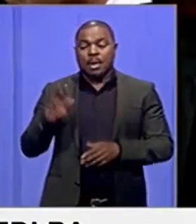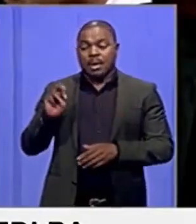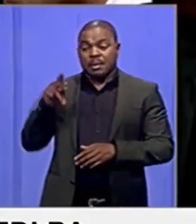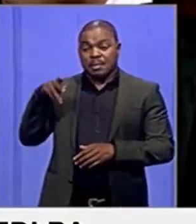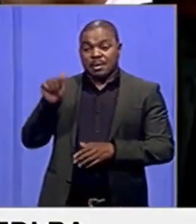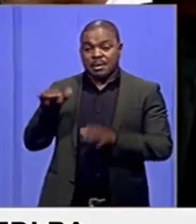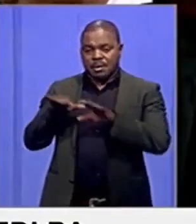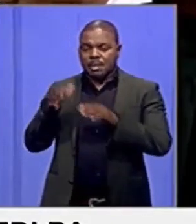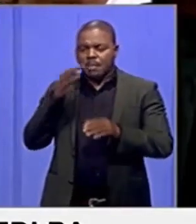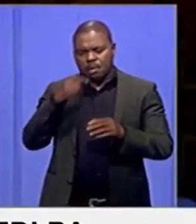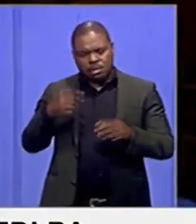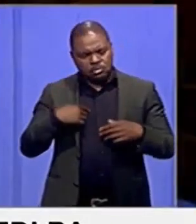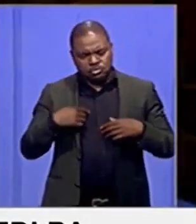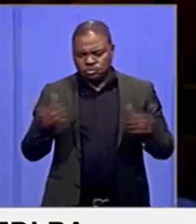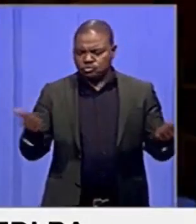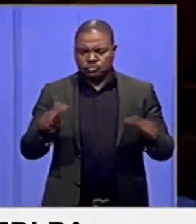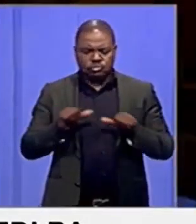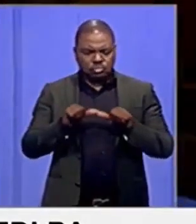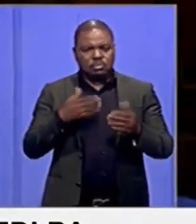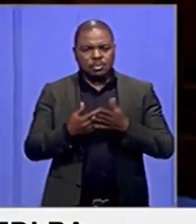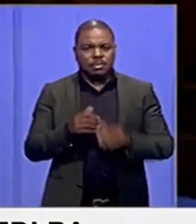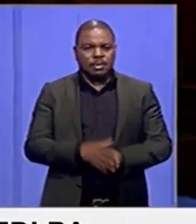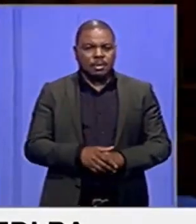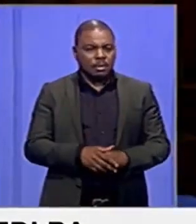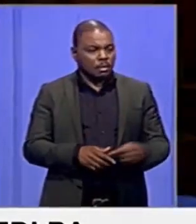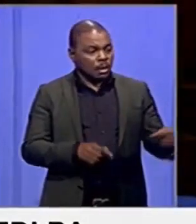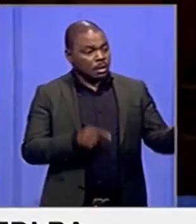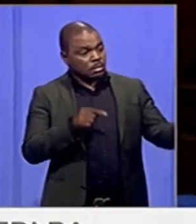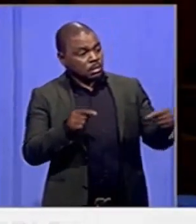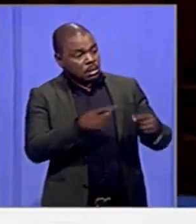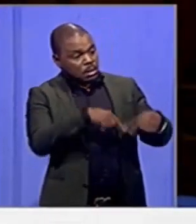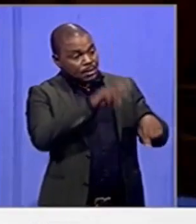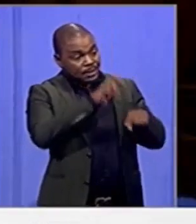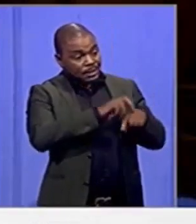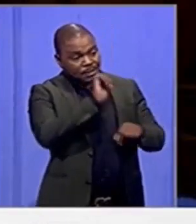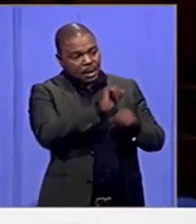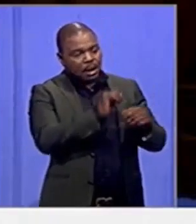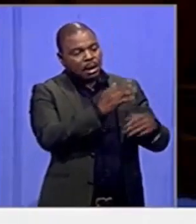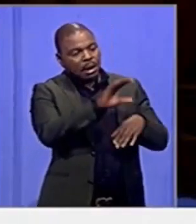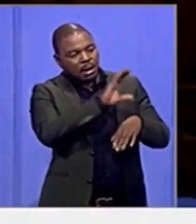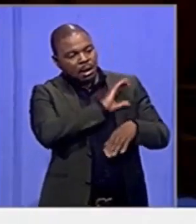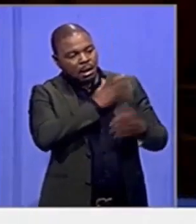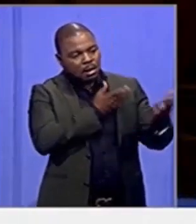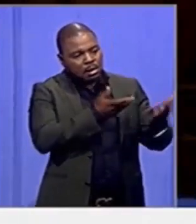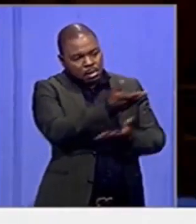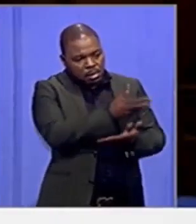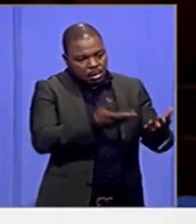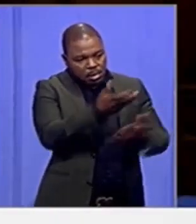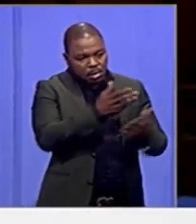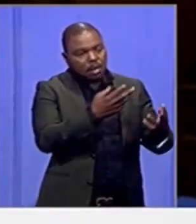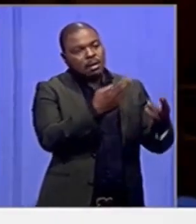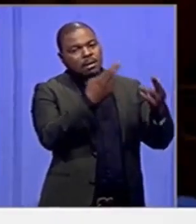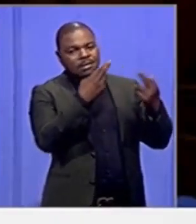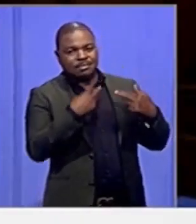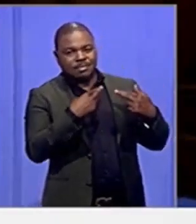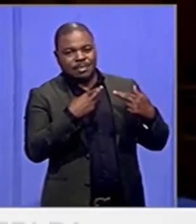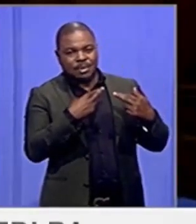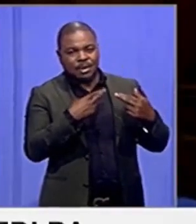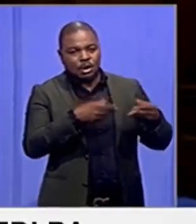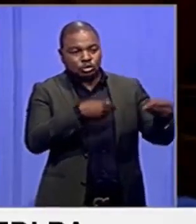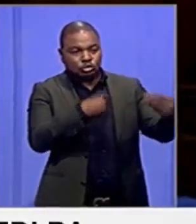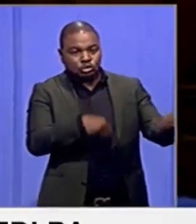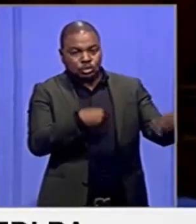re e malalalaotswe. It's now for the defense to then consult with their clients, possibly get some form of response in terms of the documents